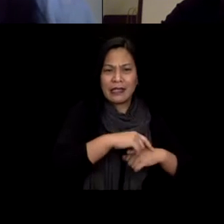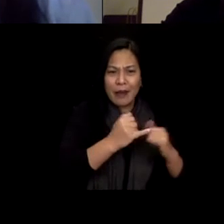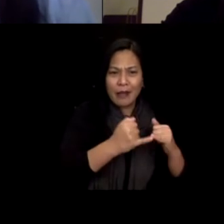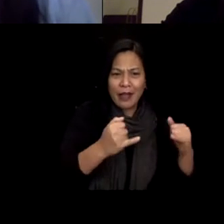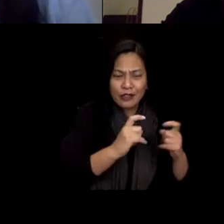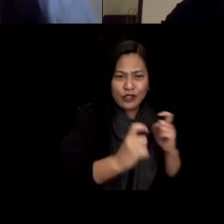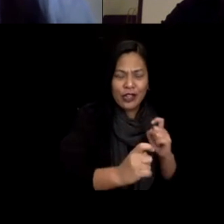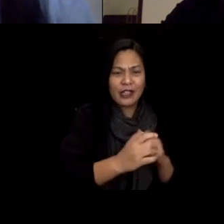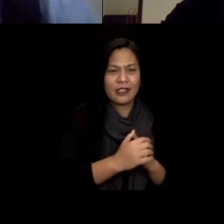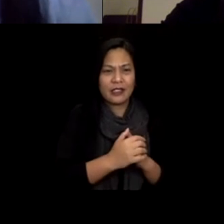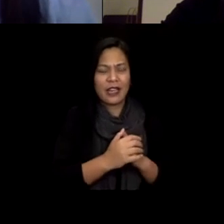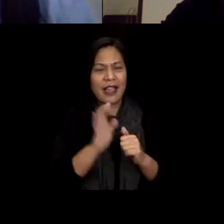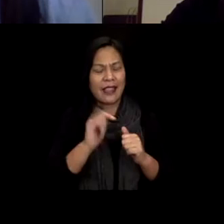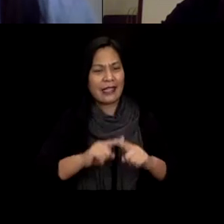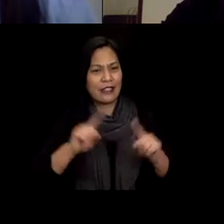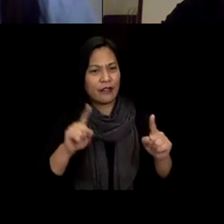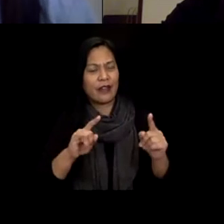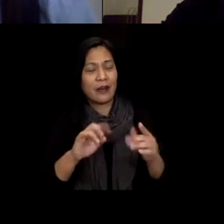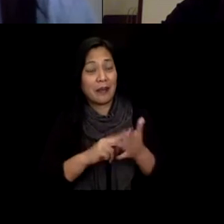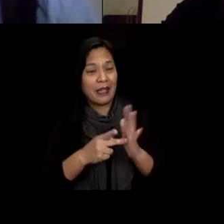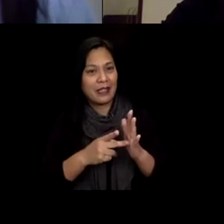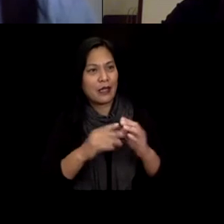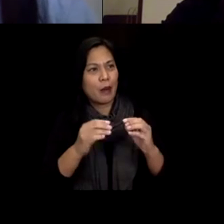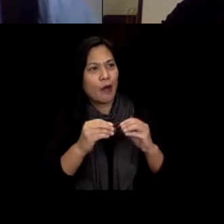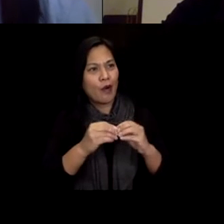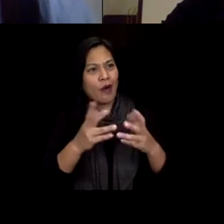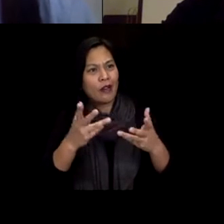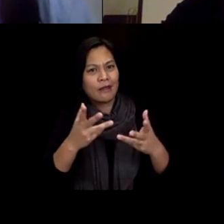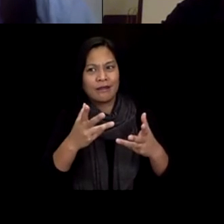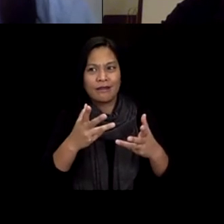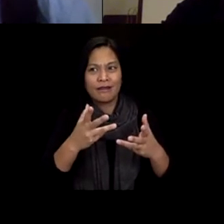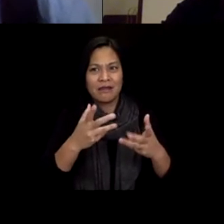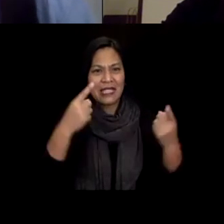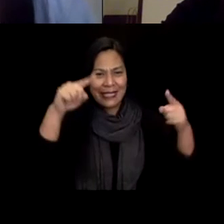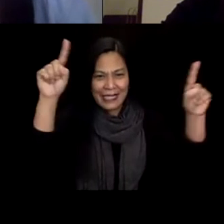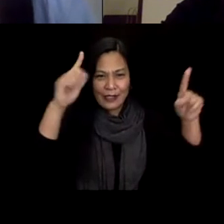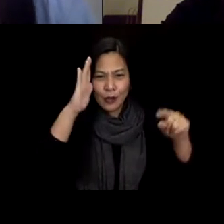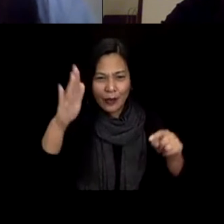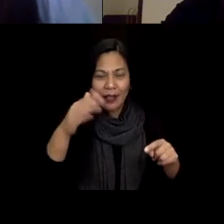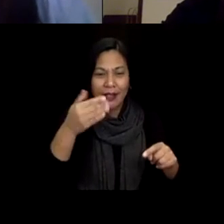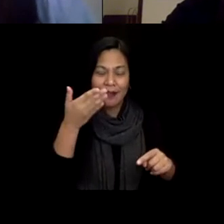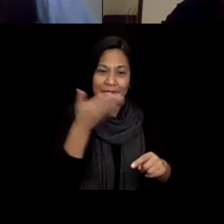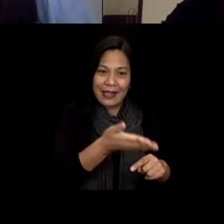creative development rather than a failure, as you put it, Sean.